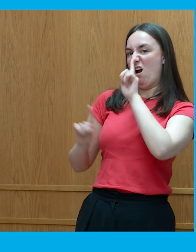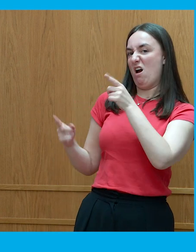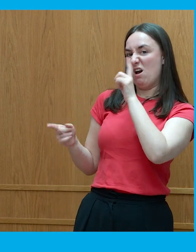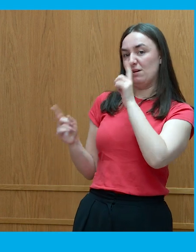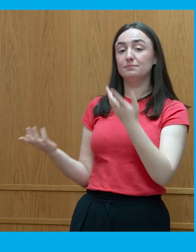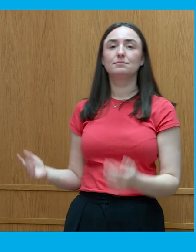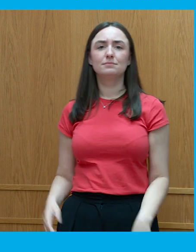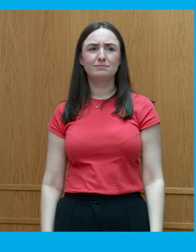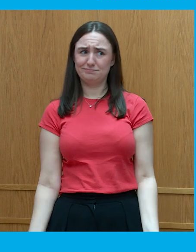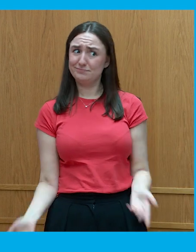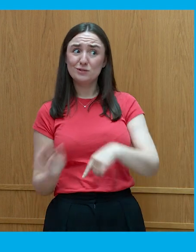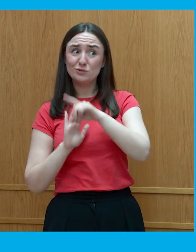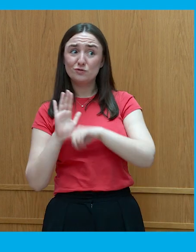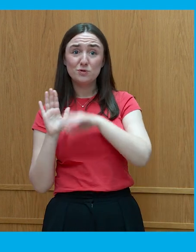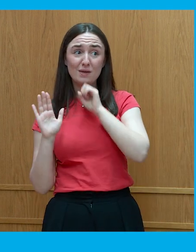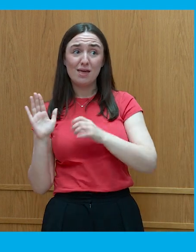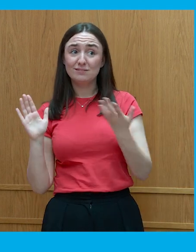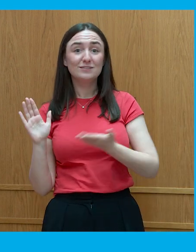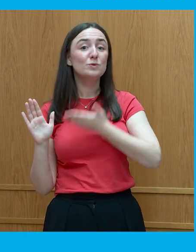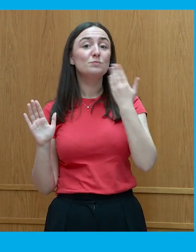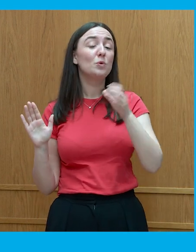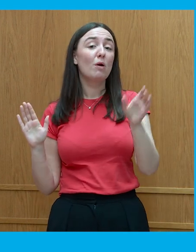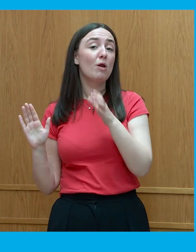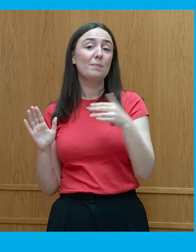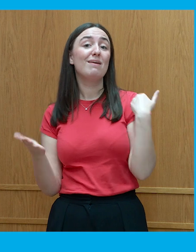The rules are clear that there's no nominee until there's a nominee.